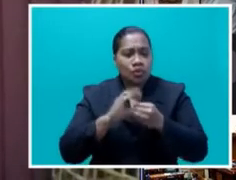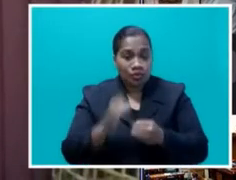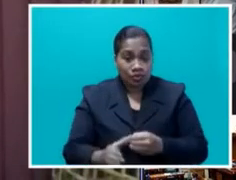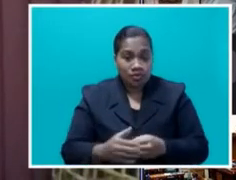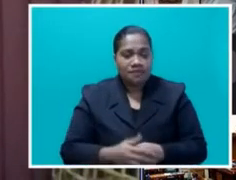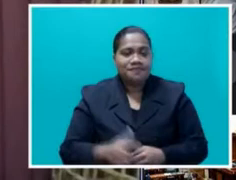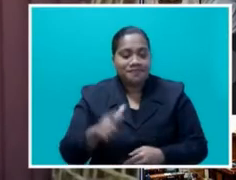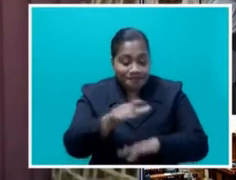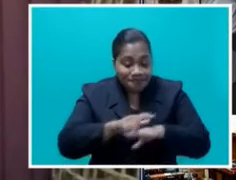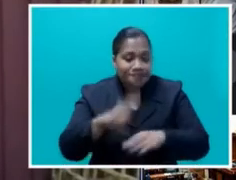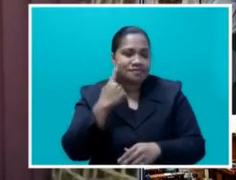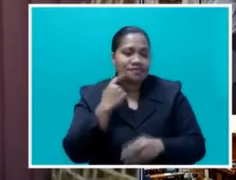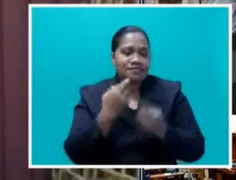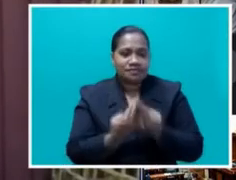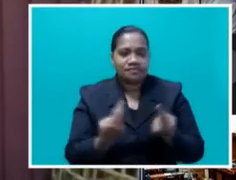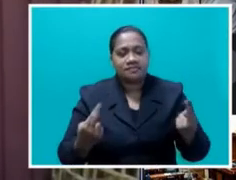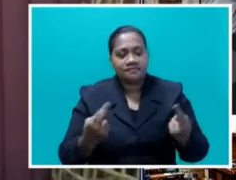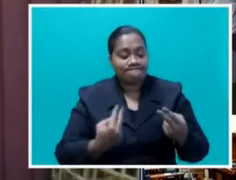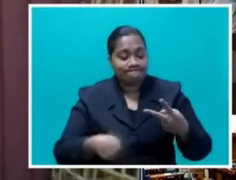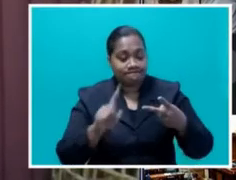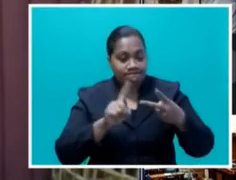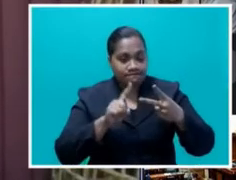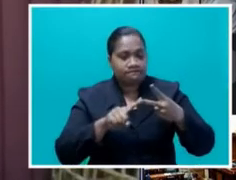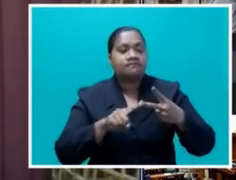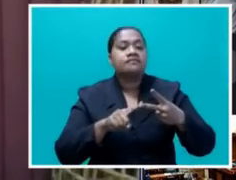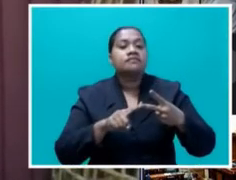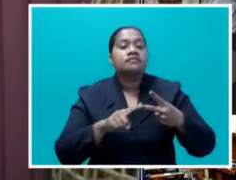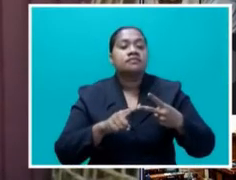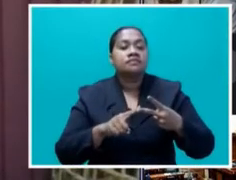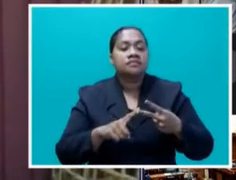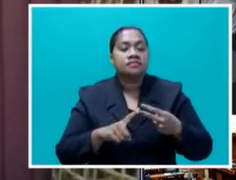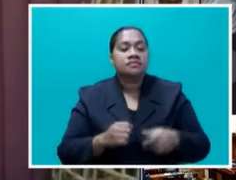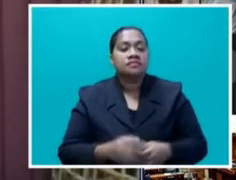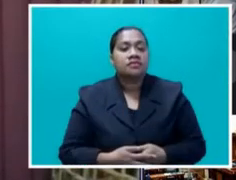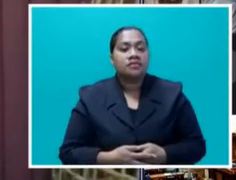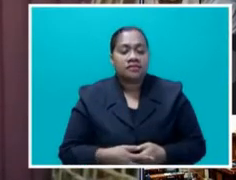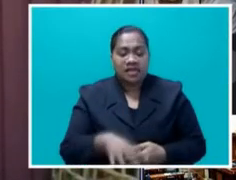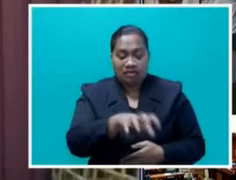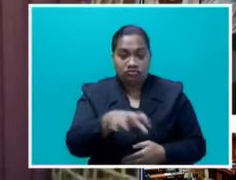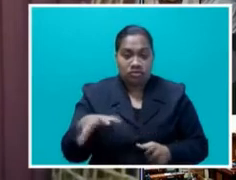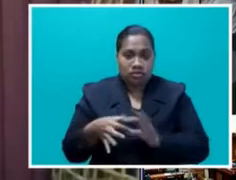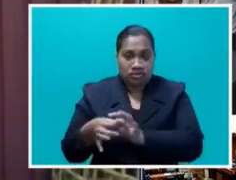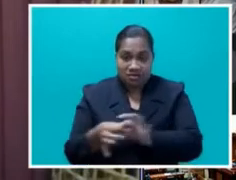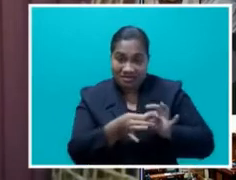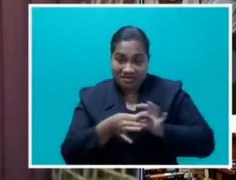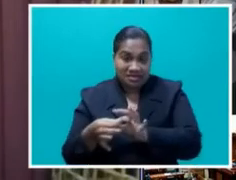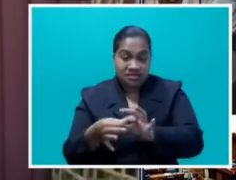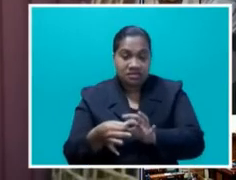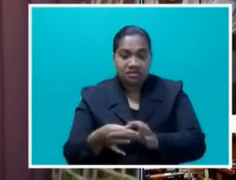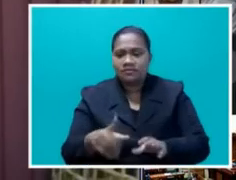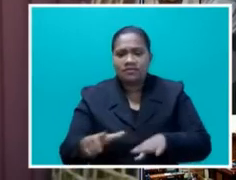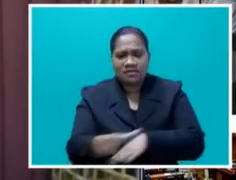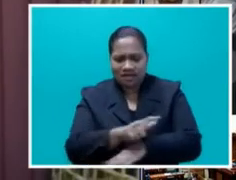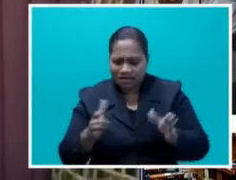water resources. Secondly, interagency coordination to undertake scoping and land